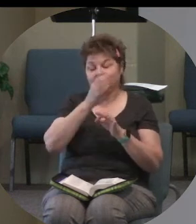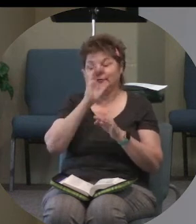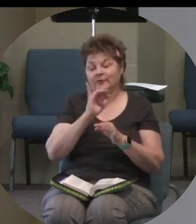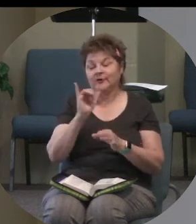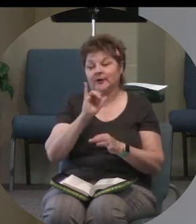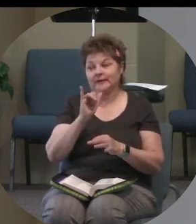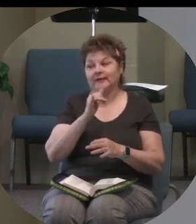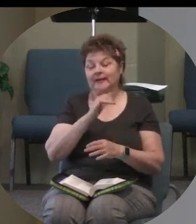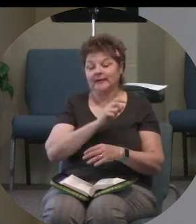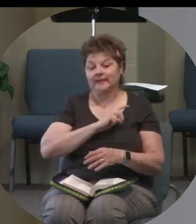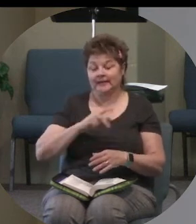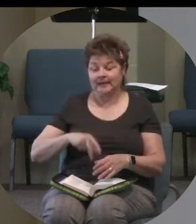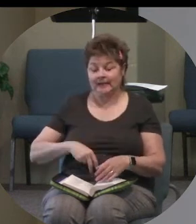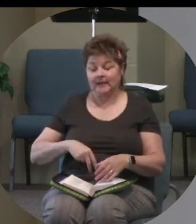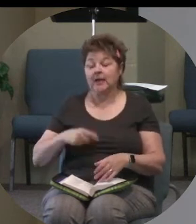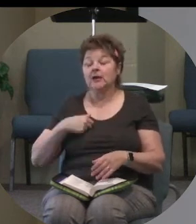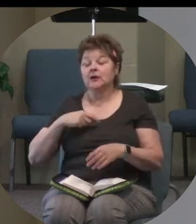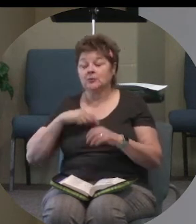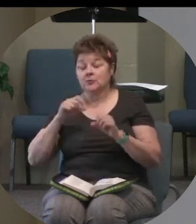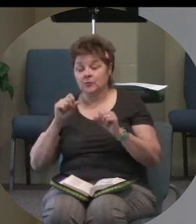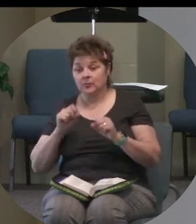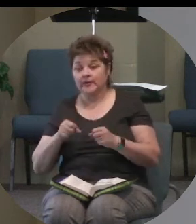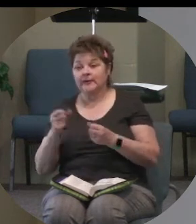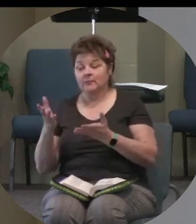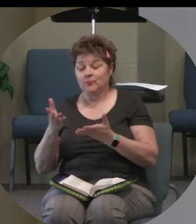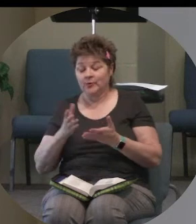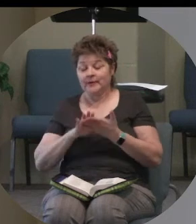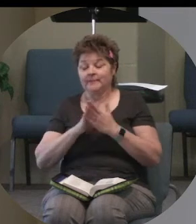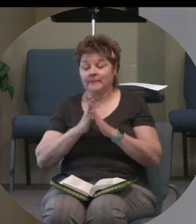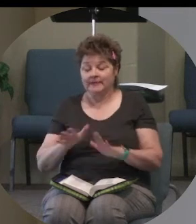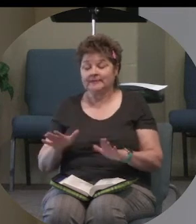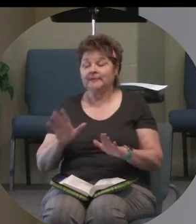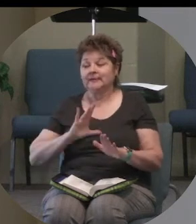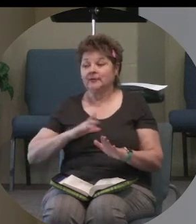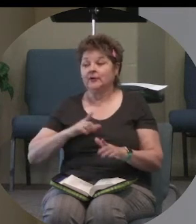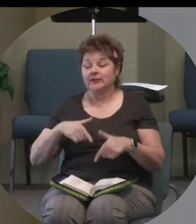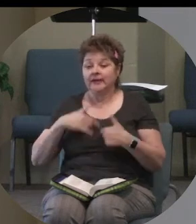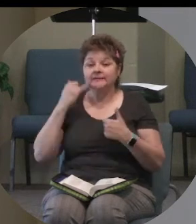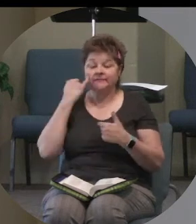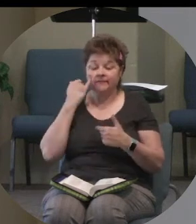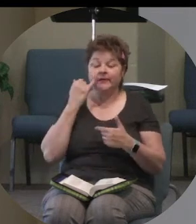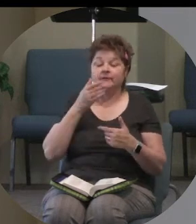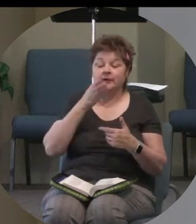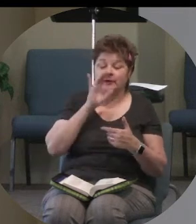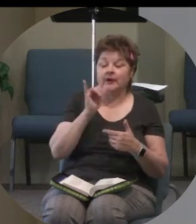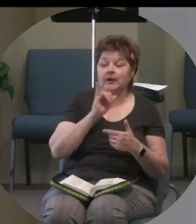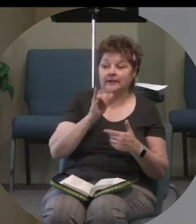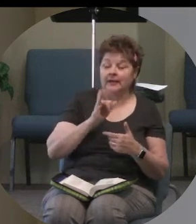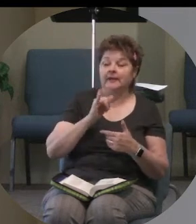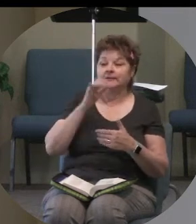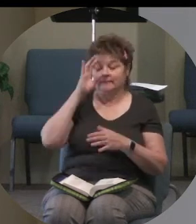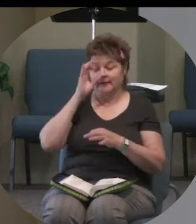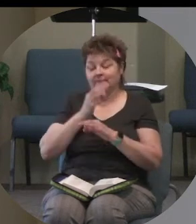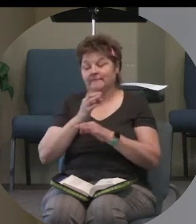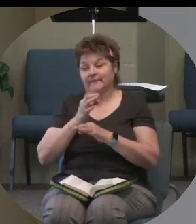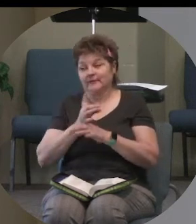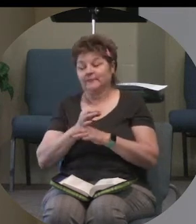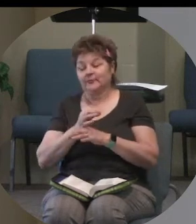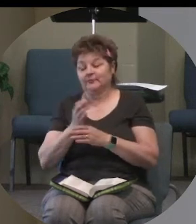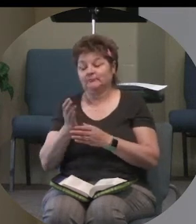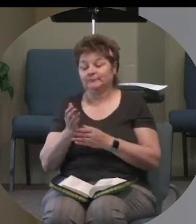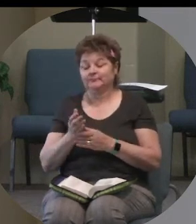bring peace into our life if we are faithful, godly people. I want to look at one more passage. Romans 8 really